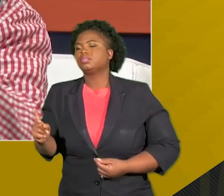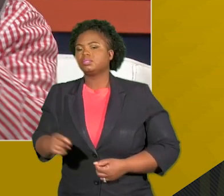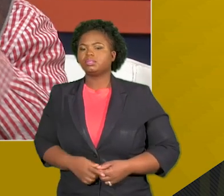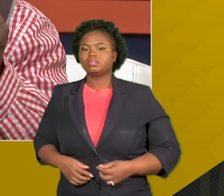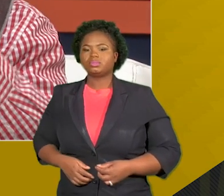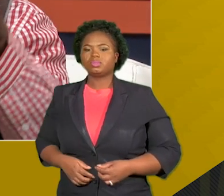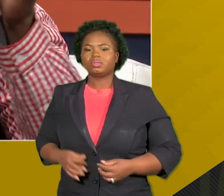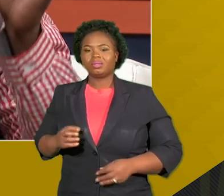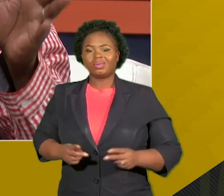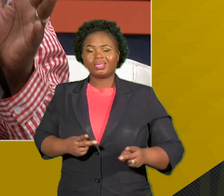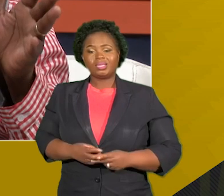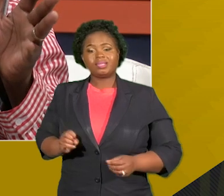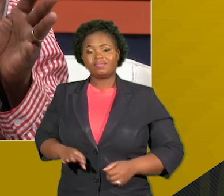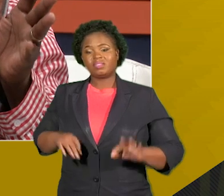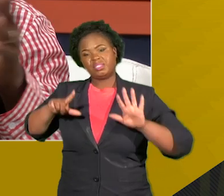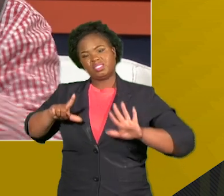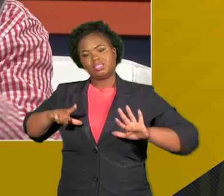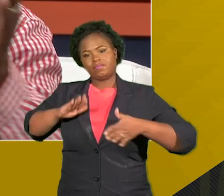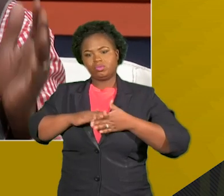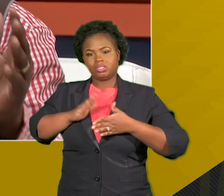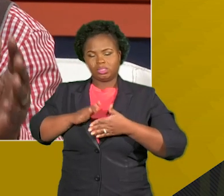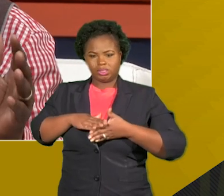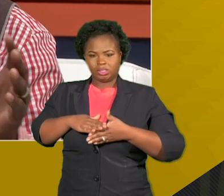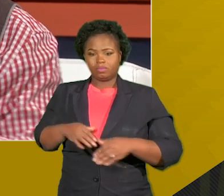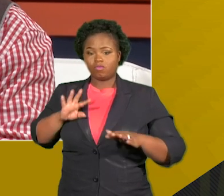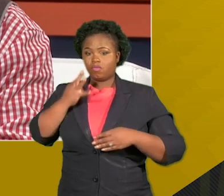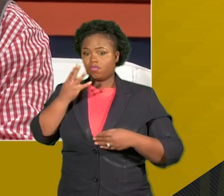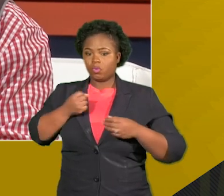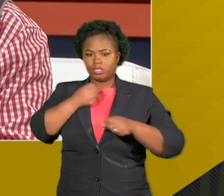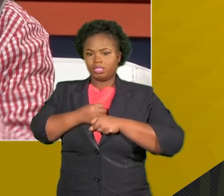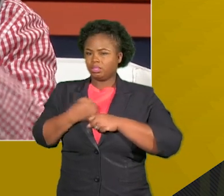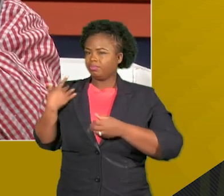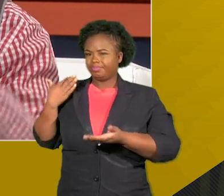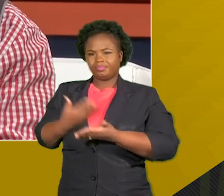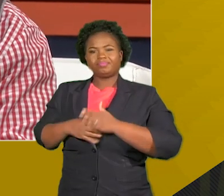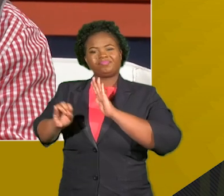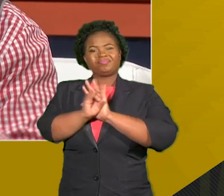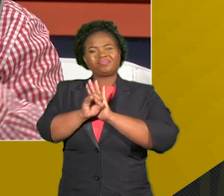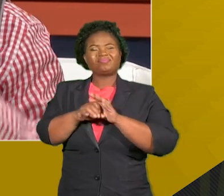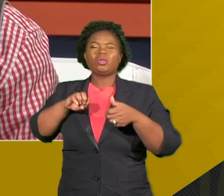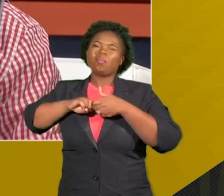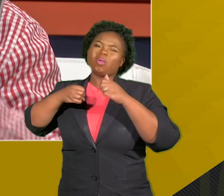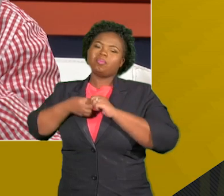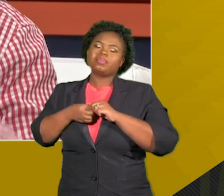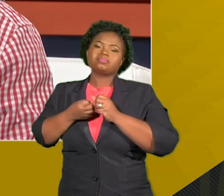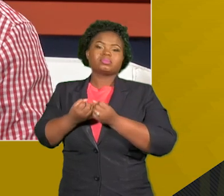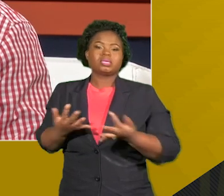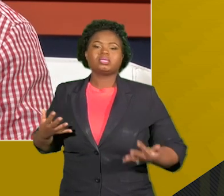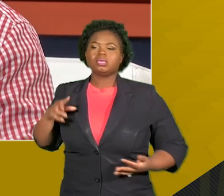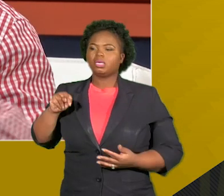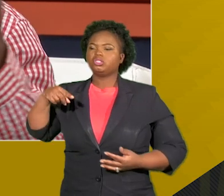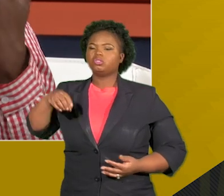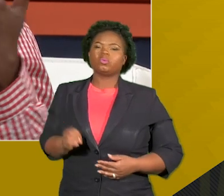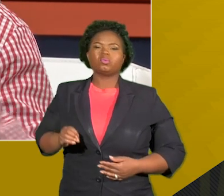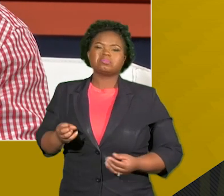So there's a lag. In fact, there are but 7 reasons over the past 4 years that we've identified to be the key problems why